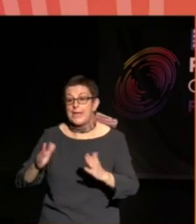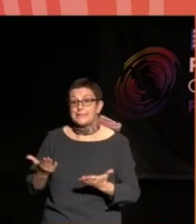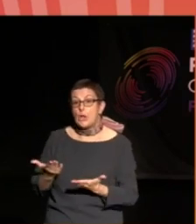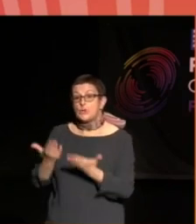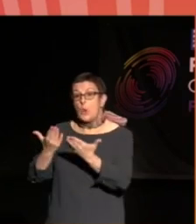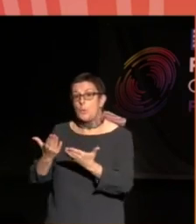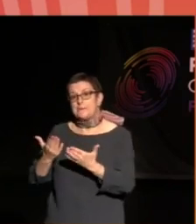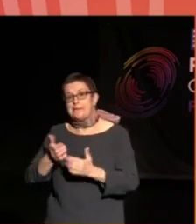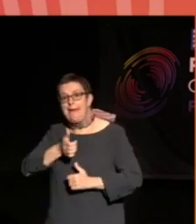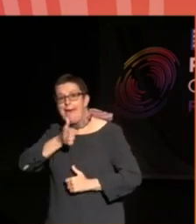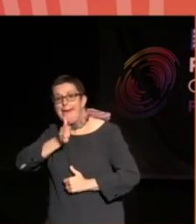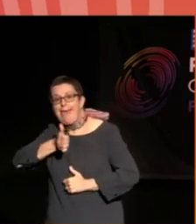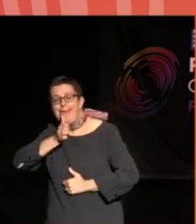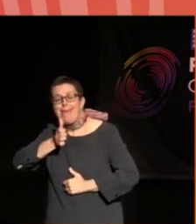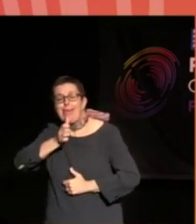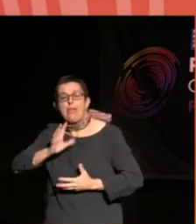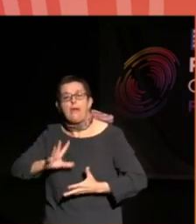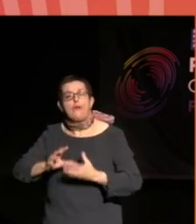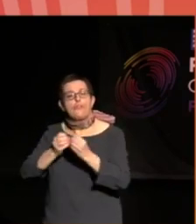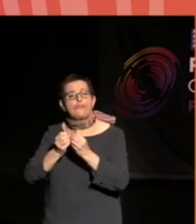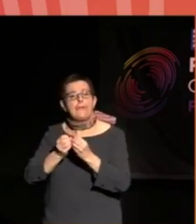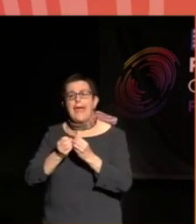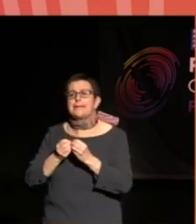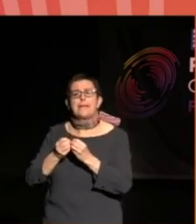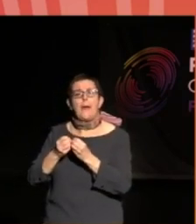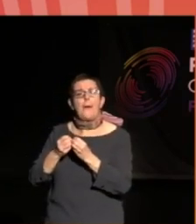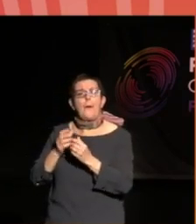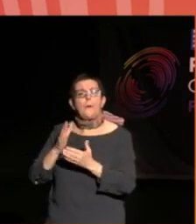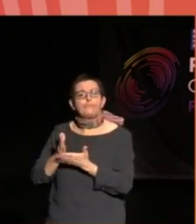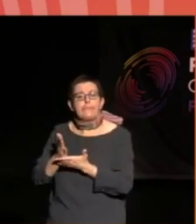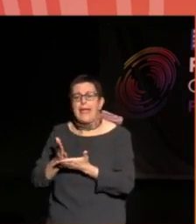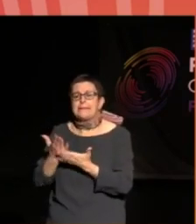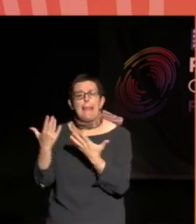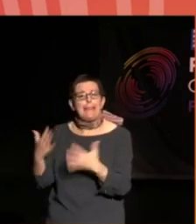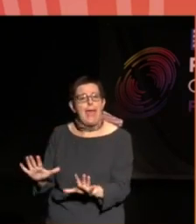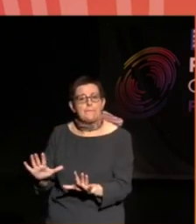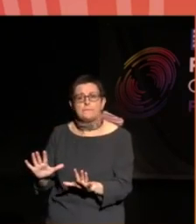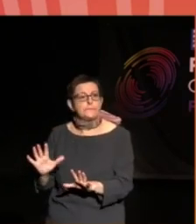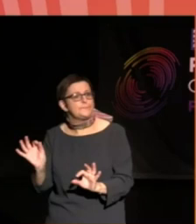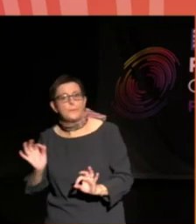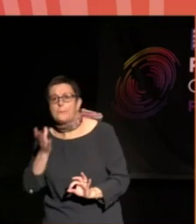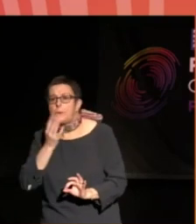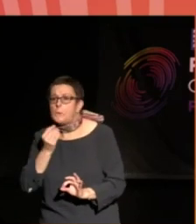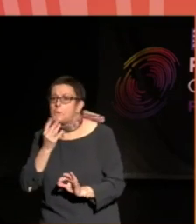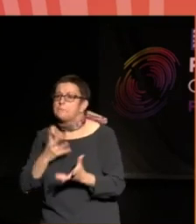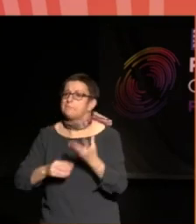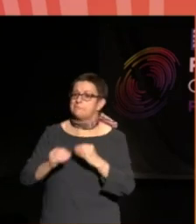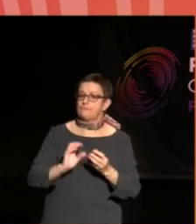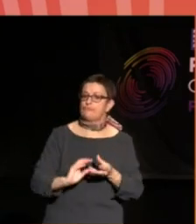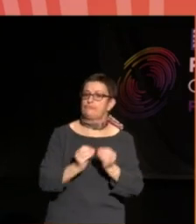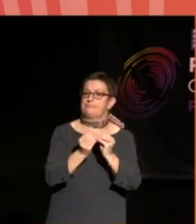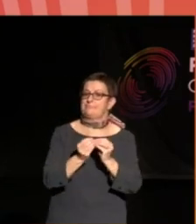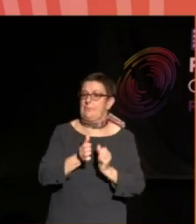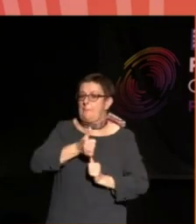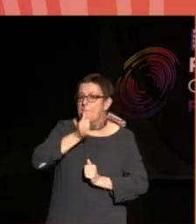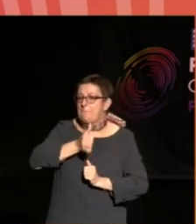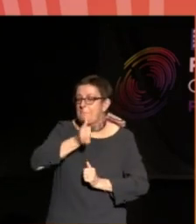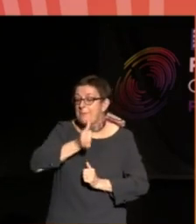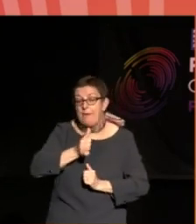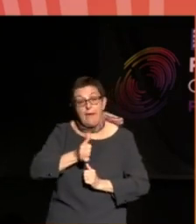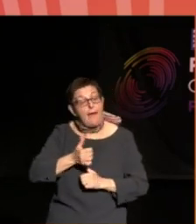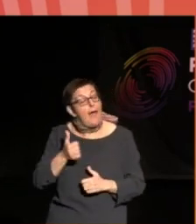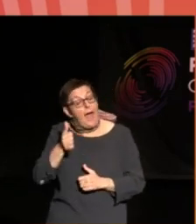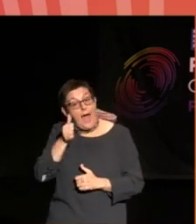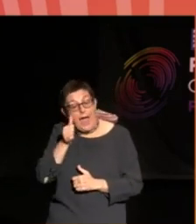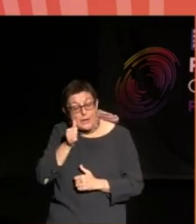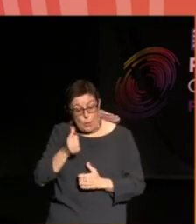surplus bread, and the circular economy that we've managed to build into that. I know that 44% of the bread